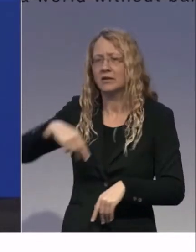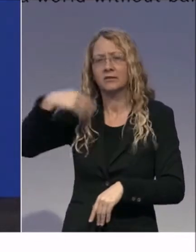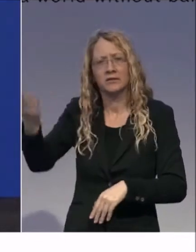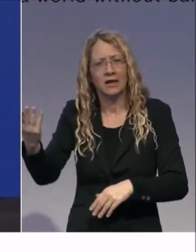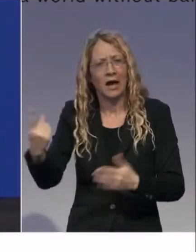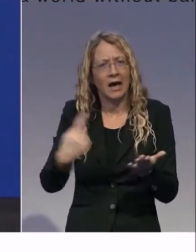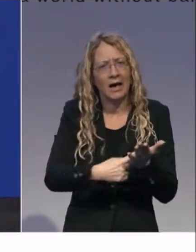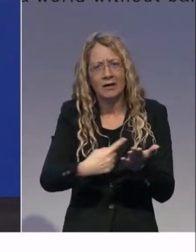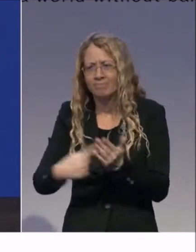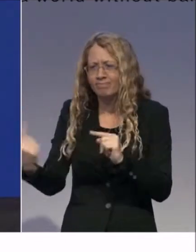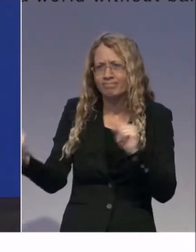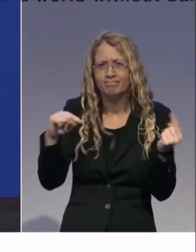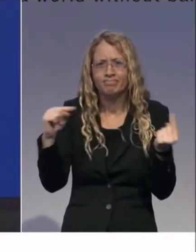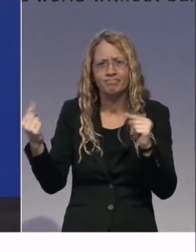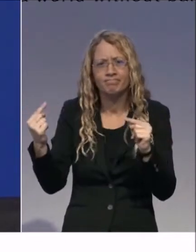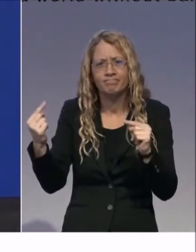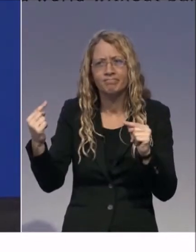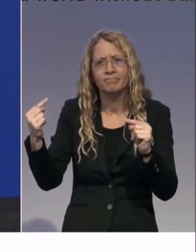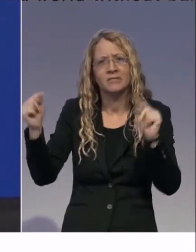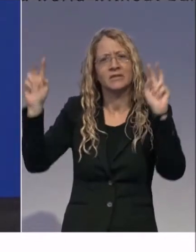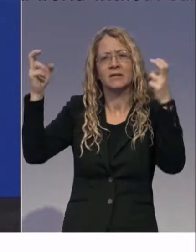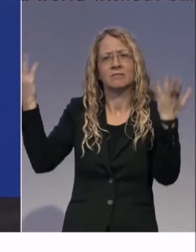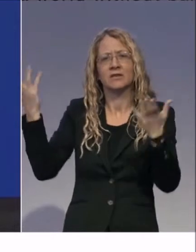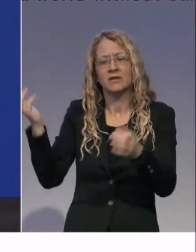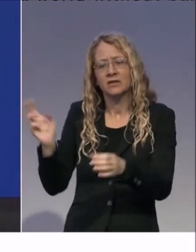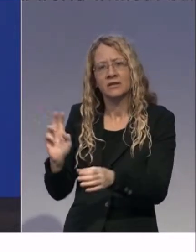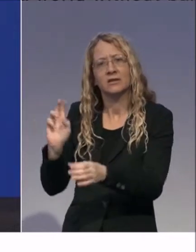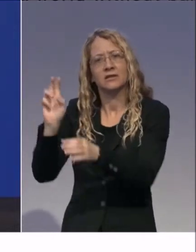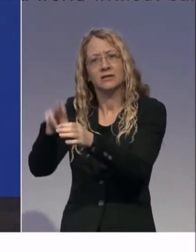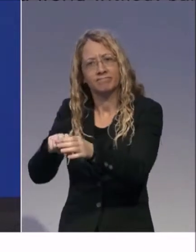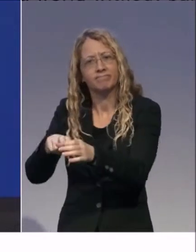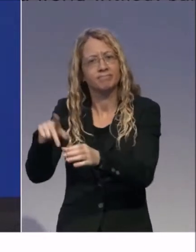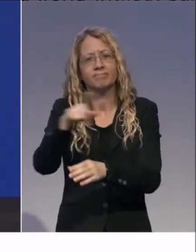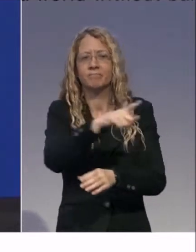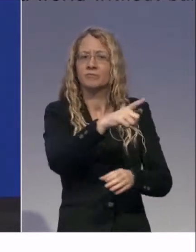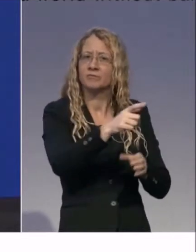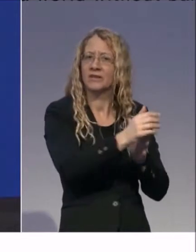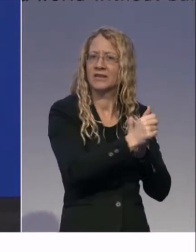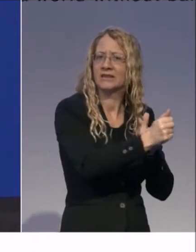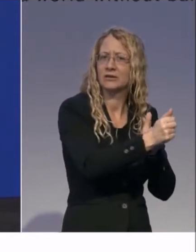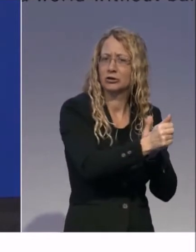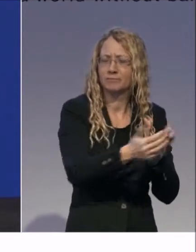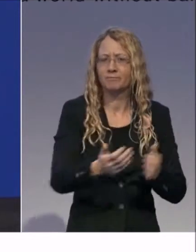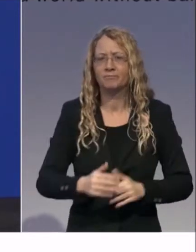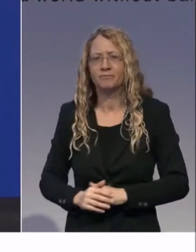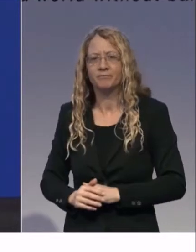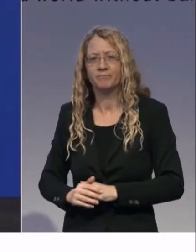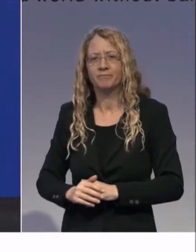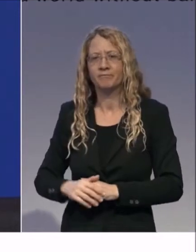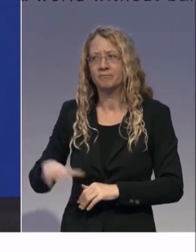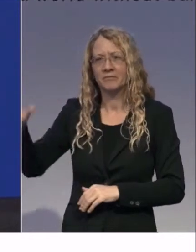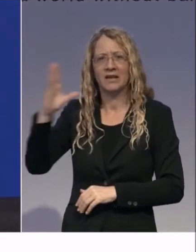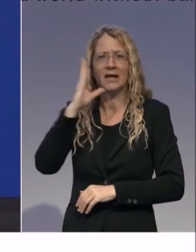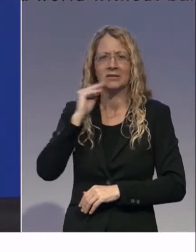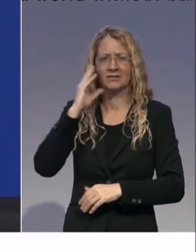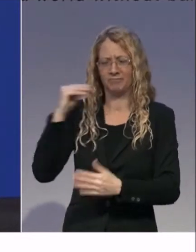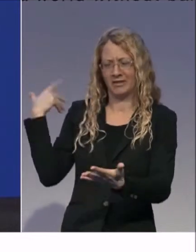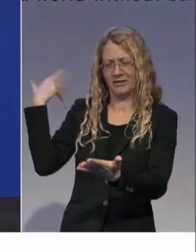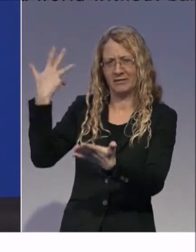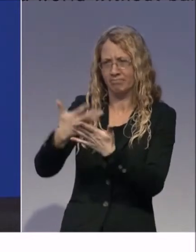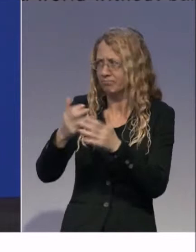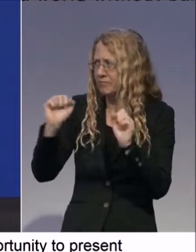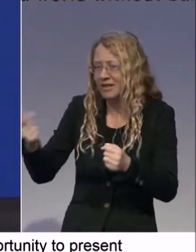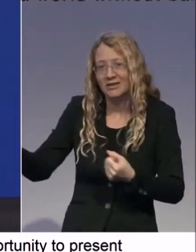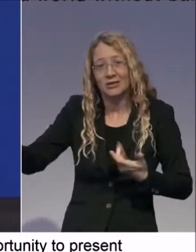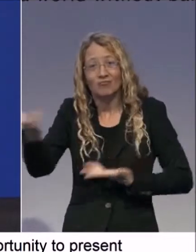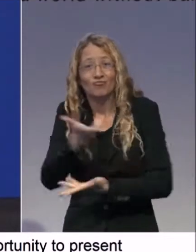ideas, your thoughts, your impressions, your experiences, and what you want to share about being a person with a disability and being